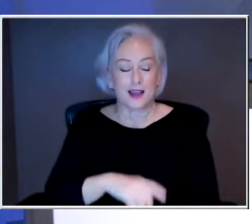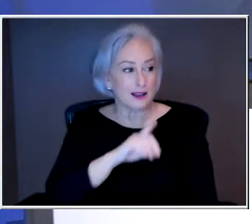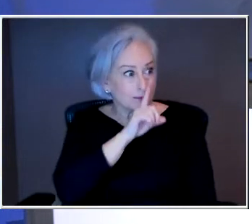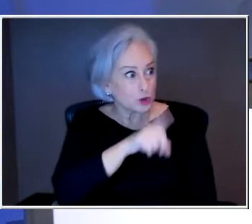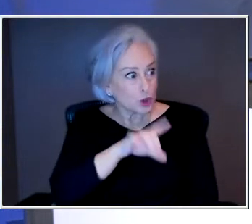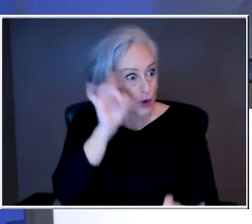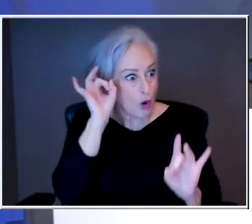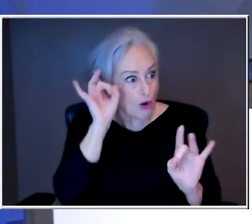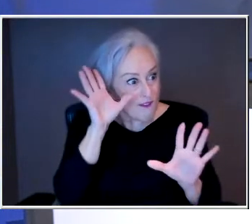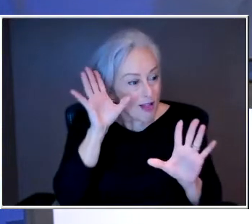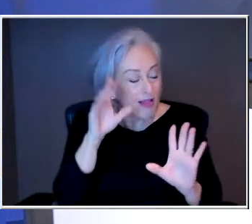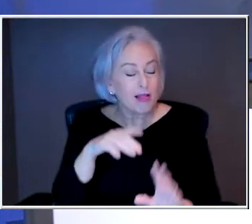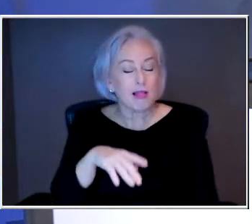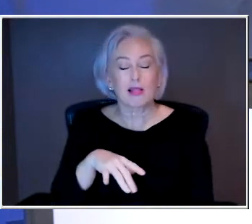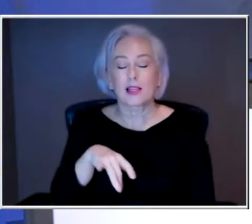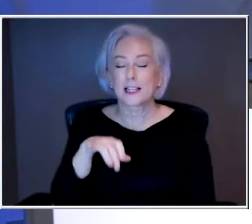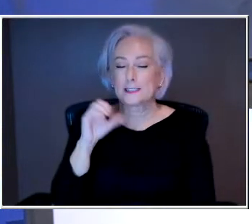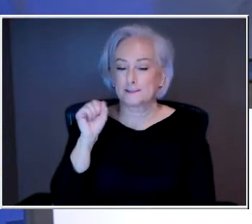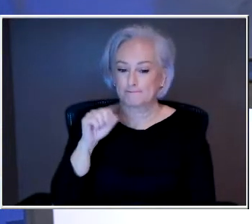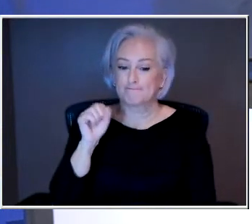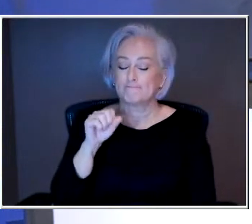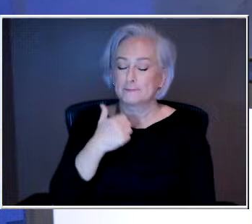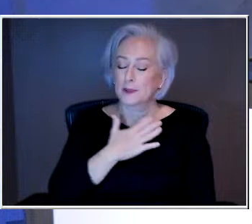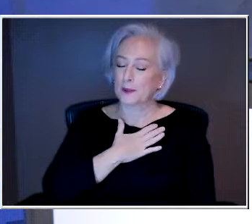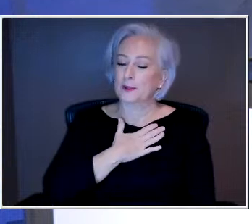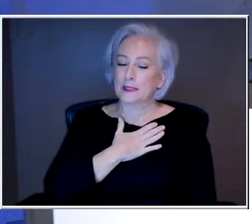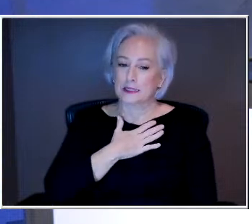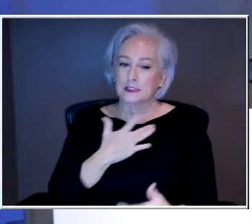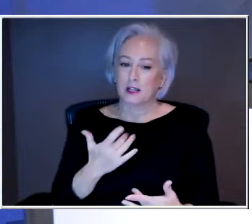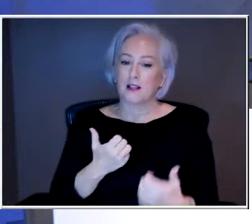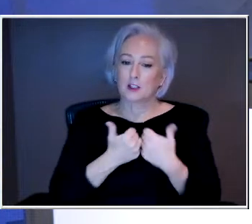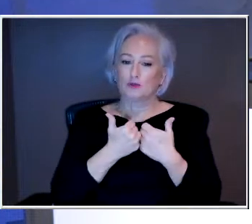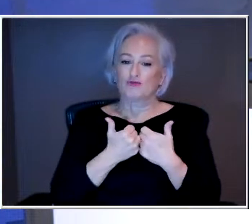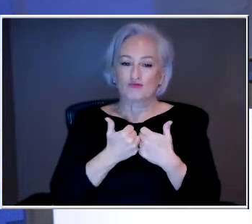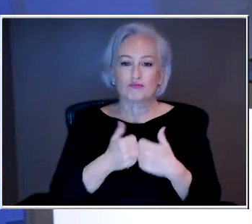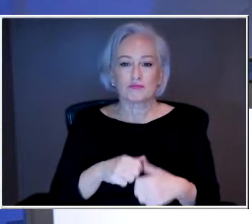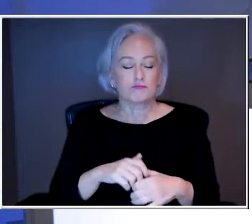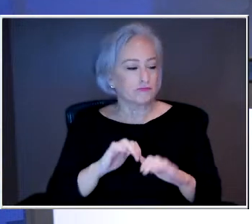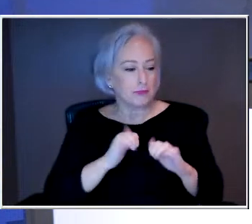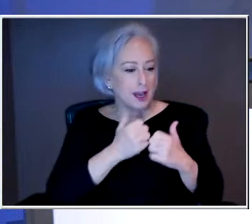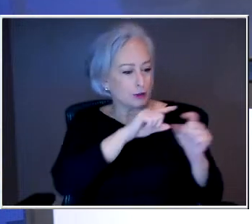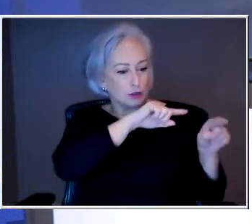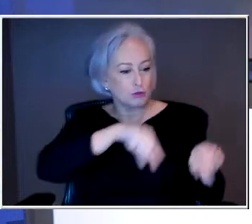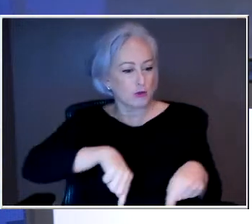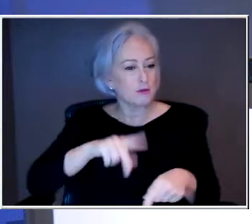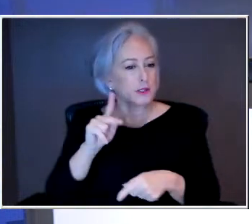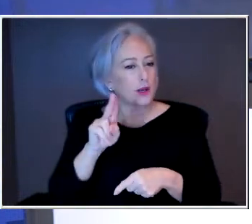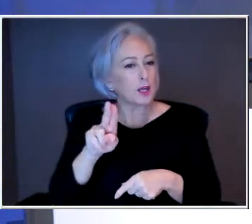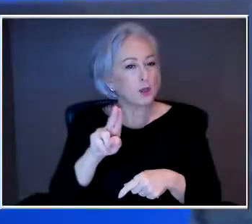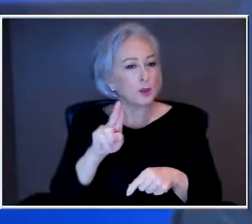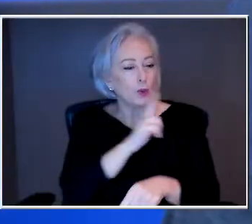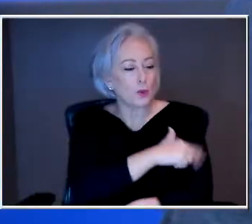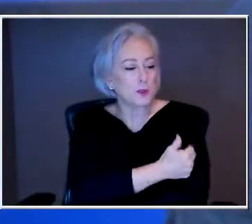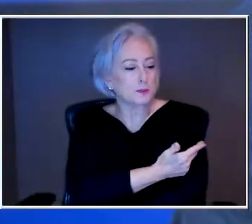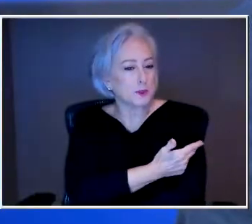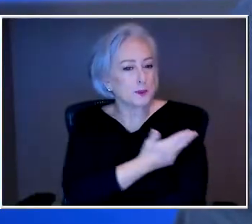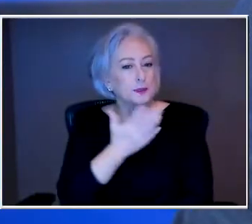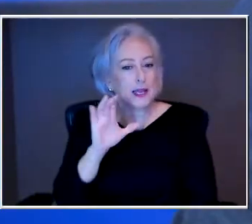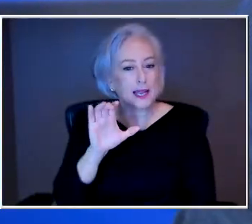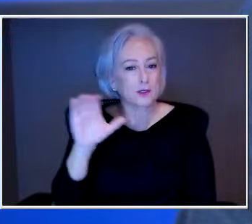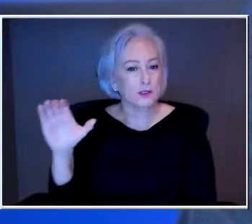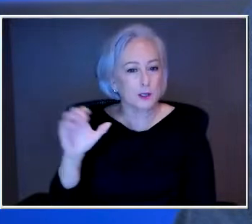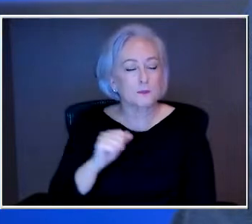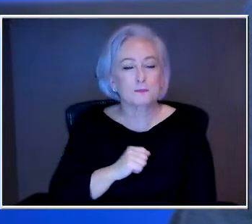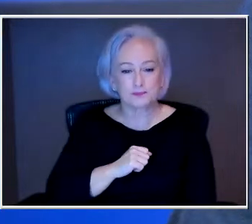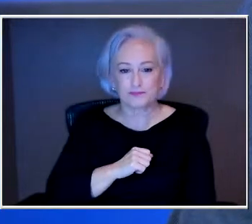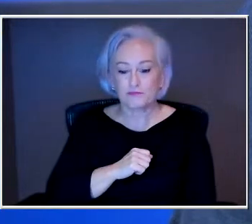was challenging. It was tough. And how did you wind up here at the Cancer Center? Well, the emergency room I went to was just one